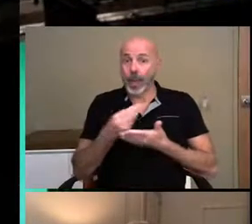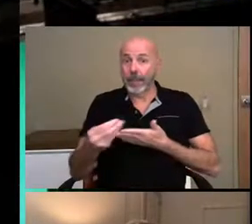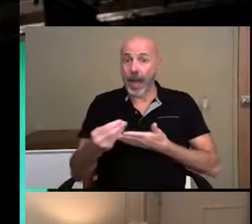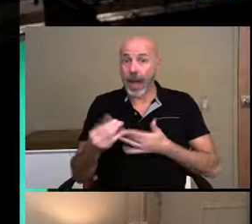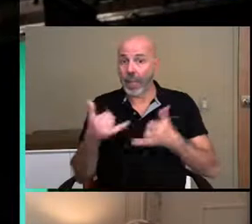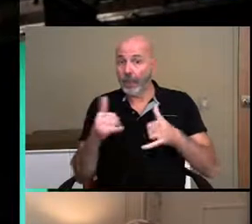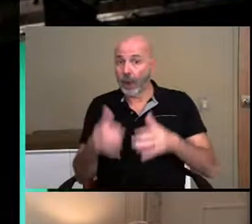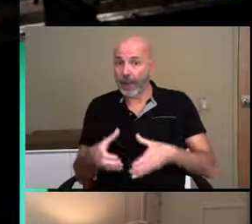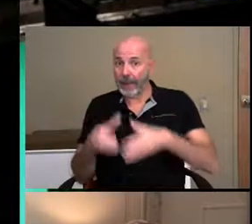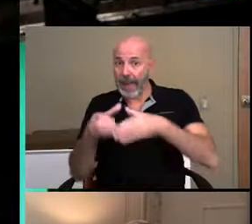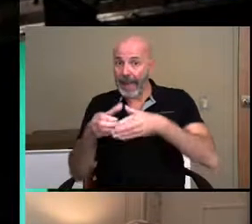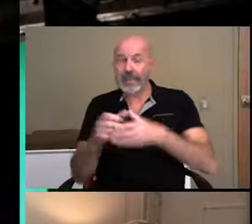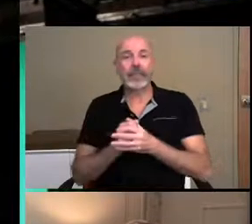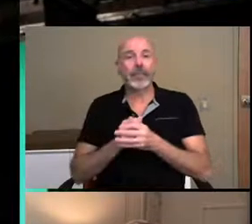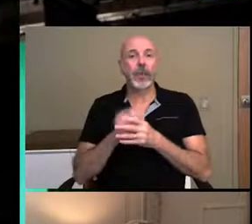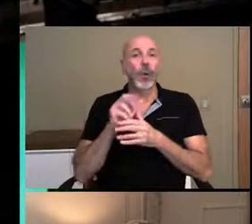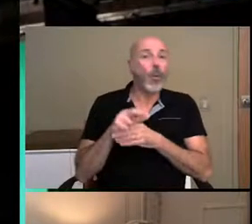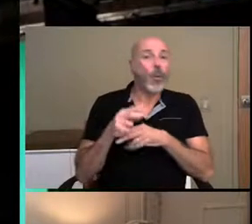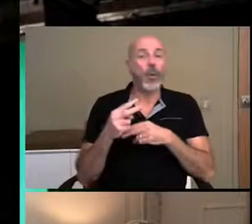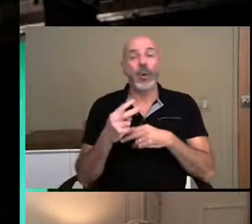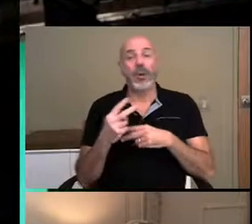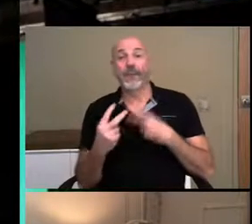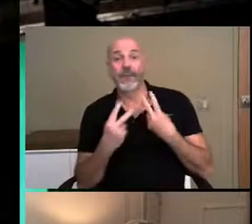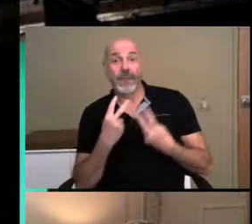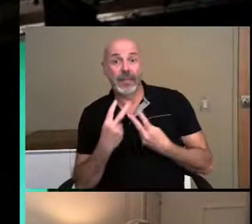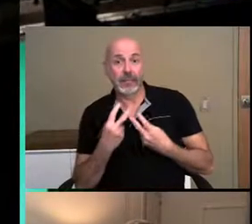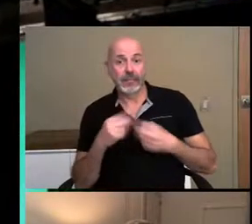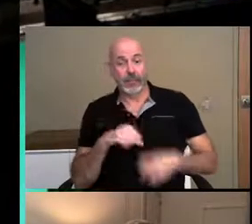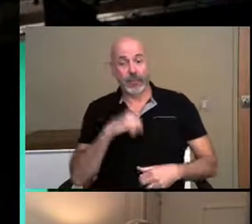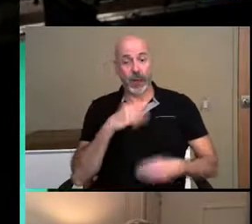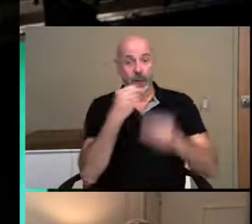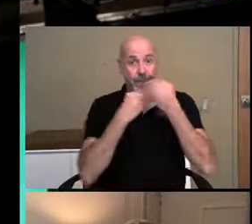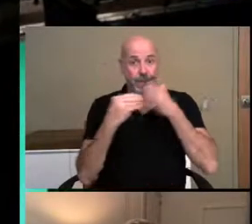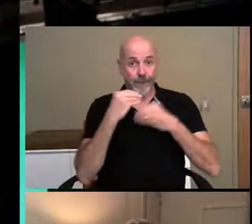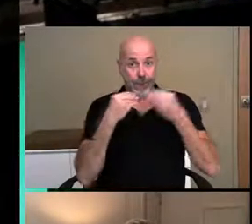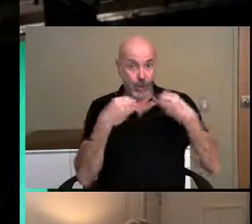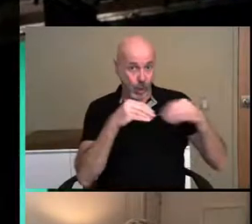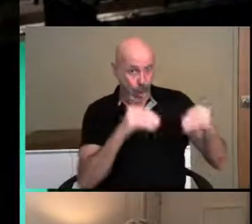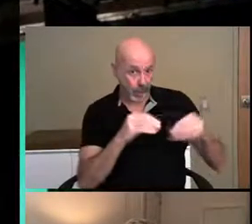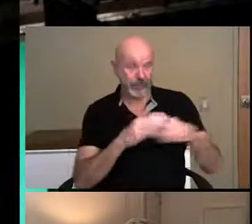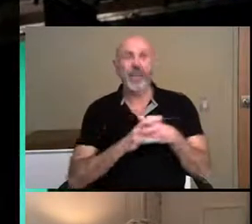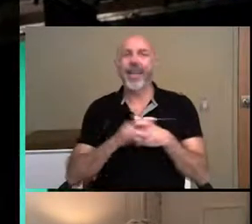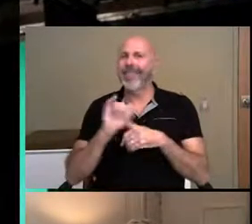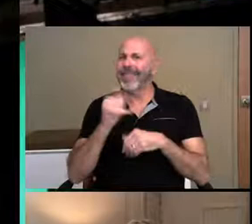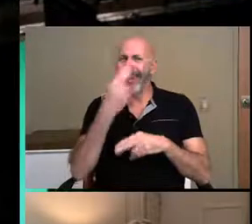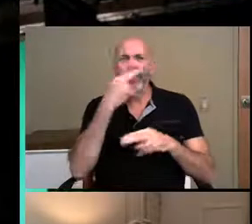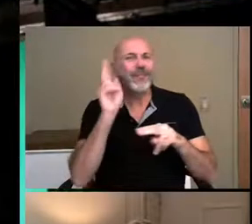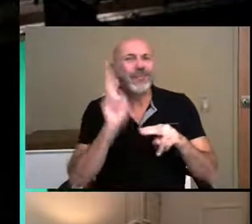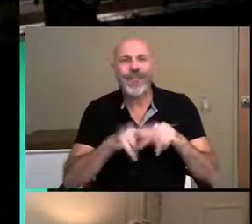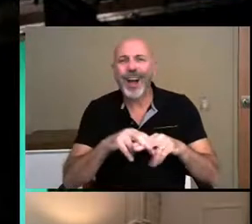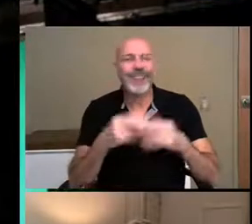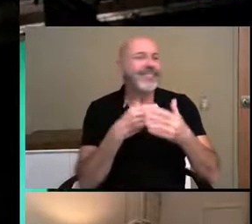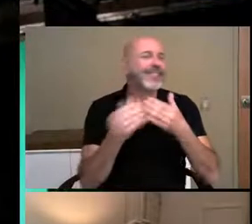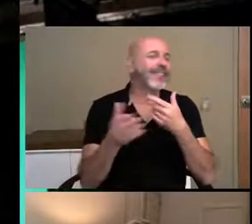or visit the Pride food court, that will be fun, whether you want